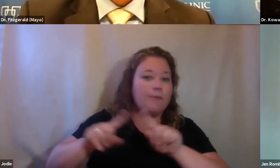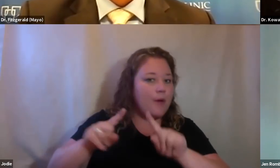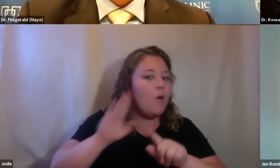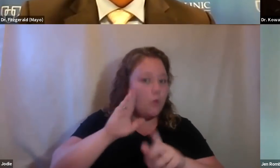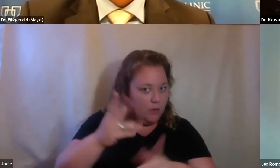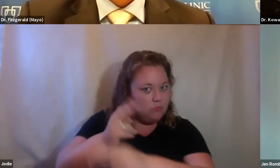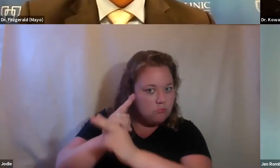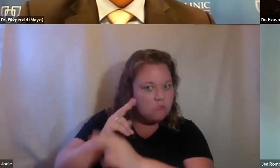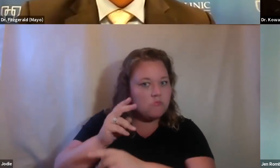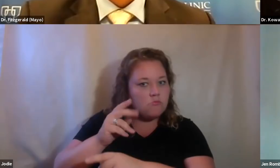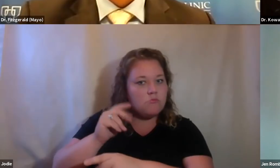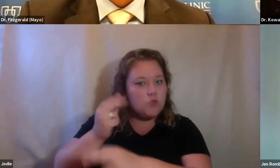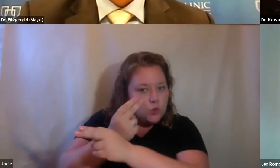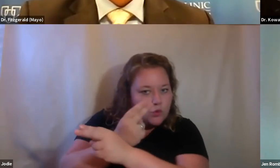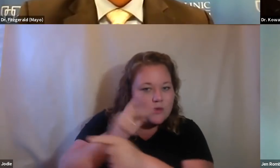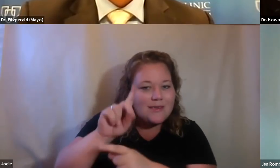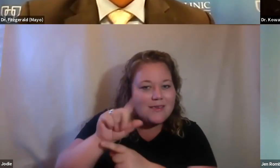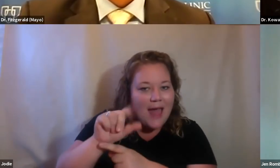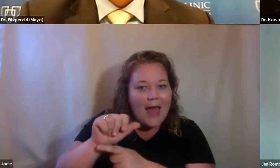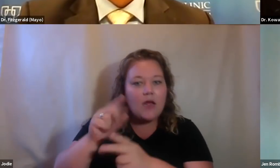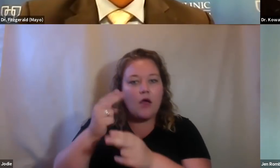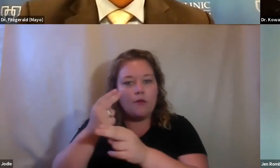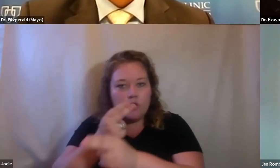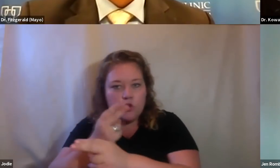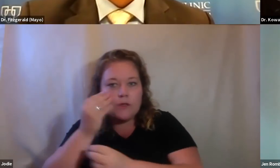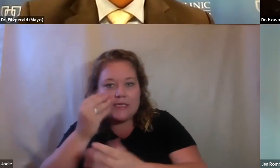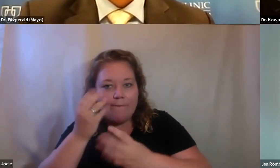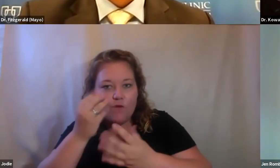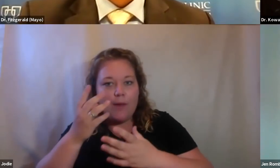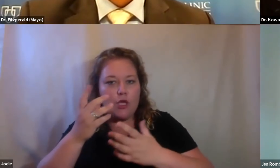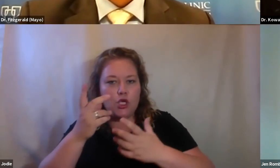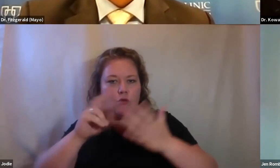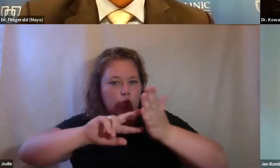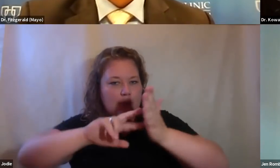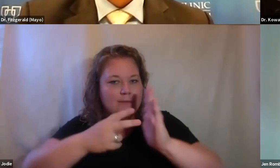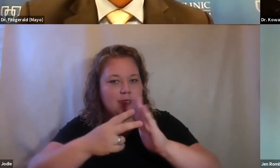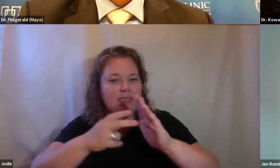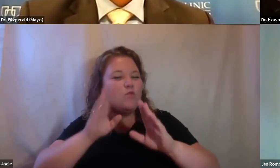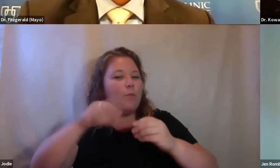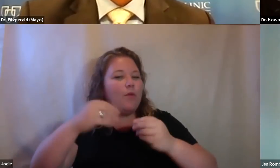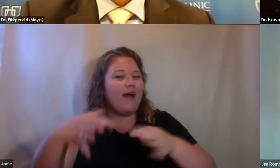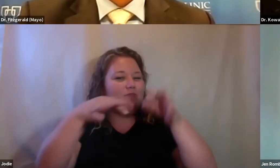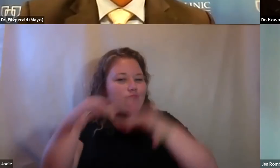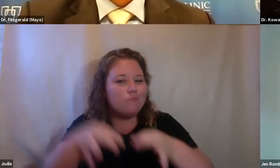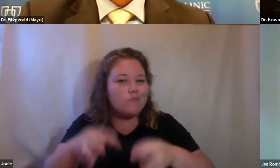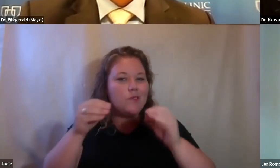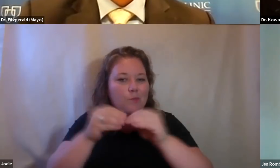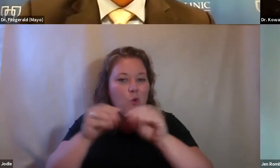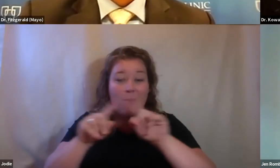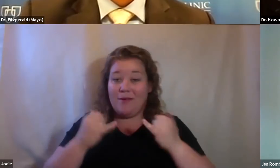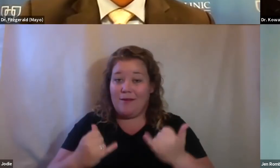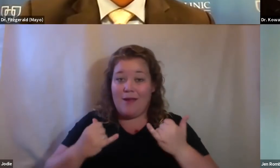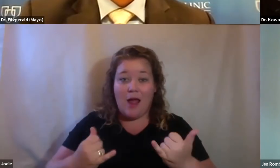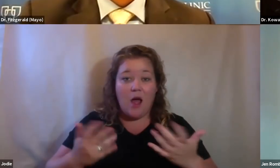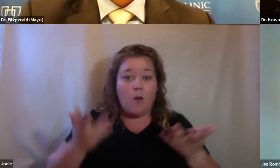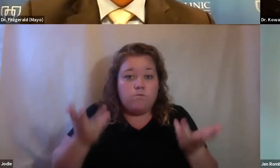have additional evaluation before we'll really know for sure. That's how these things work. So again, it sort of comes